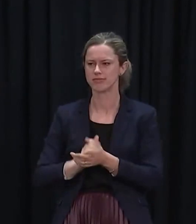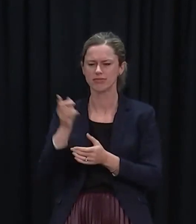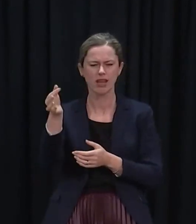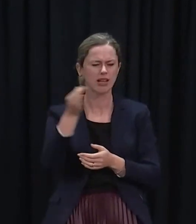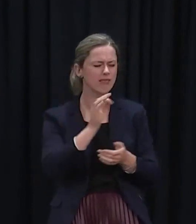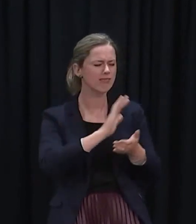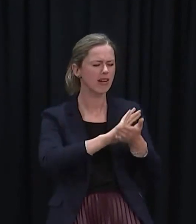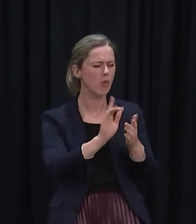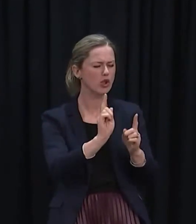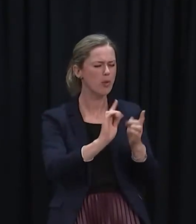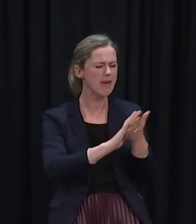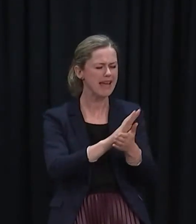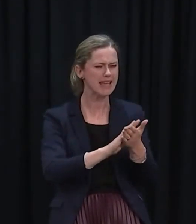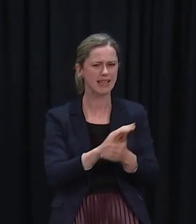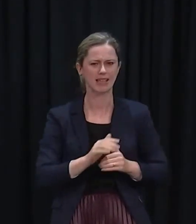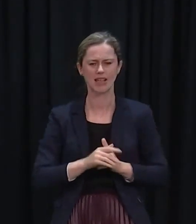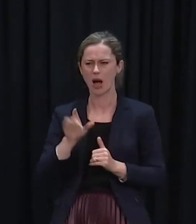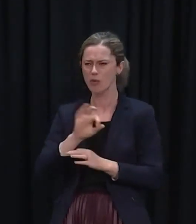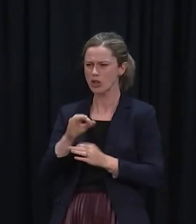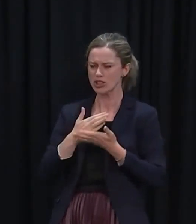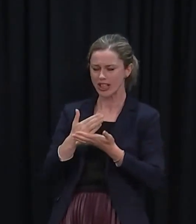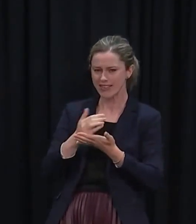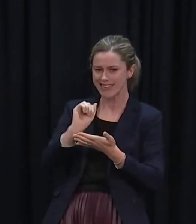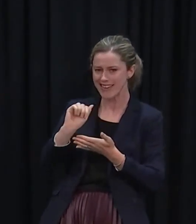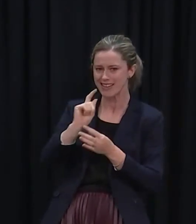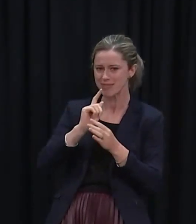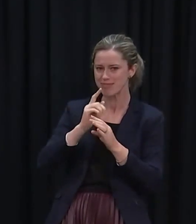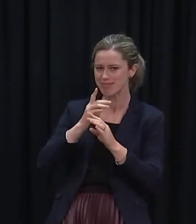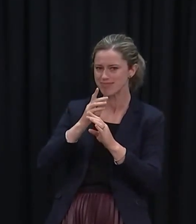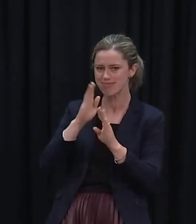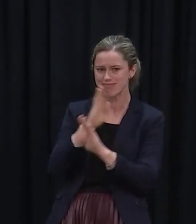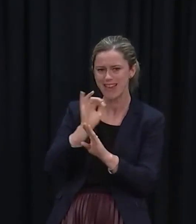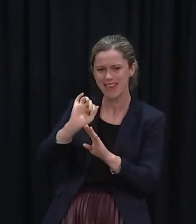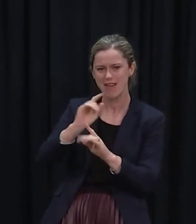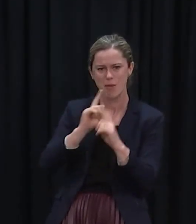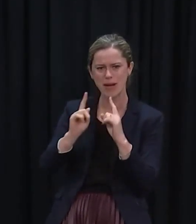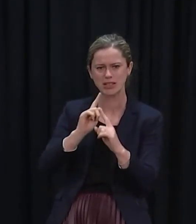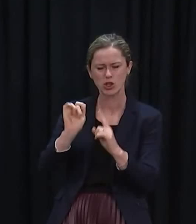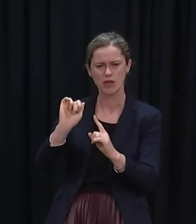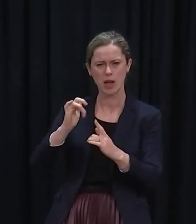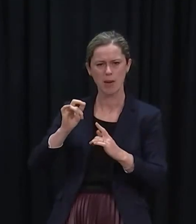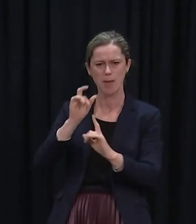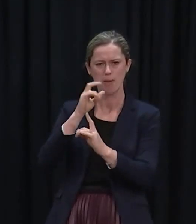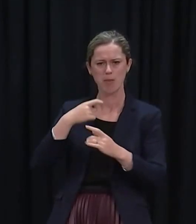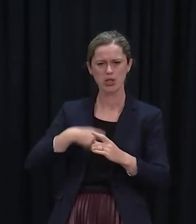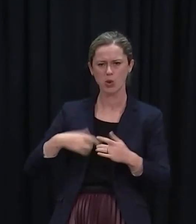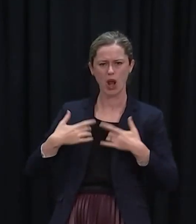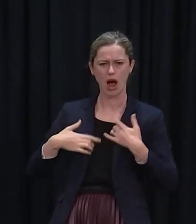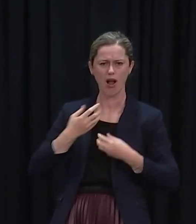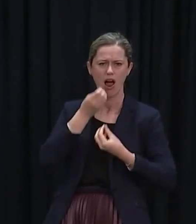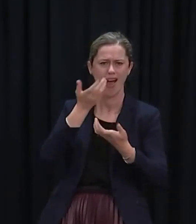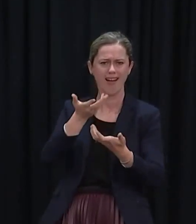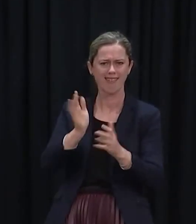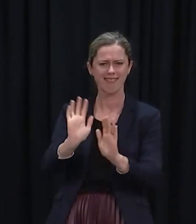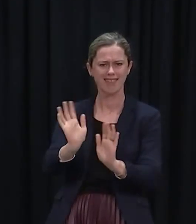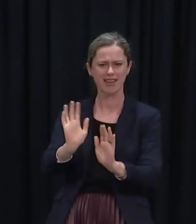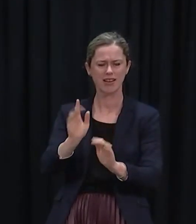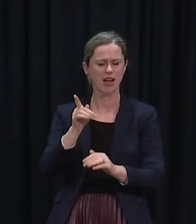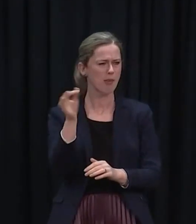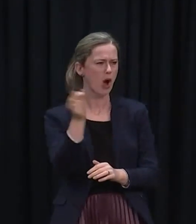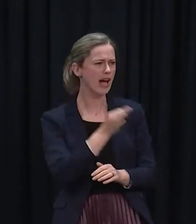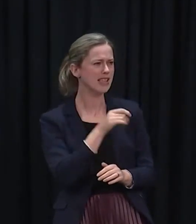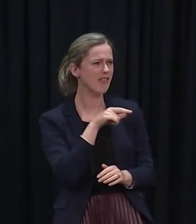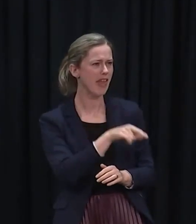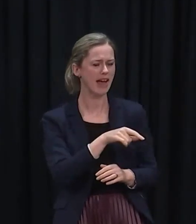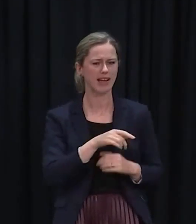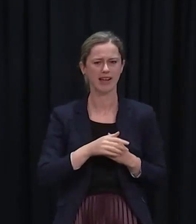that mean? Well, I'm not going to share the specifics of the cases and of their personal lives and their backgrounds. No, I'm not